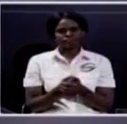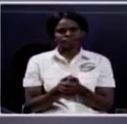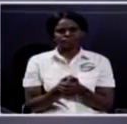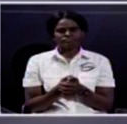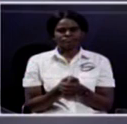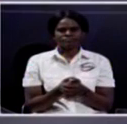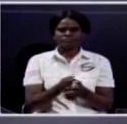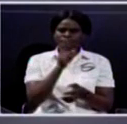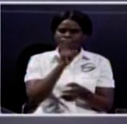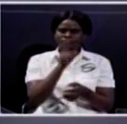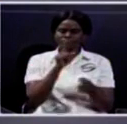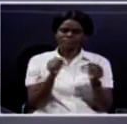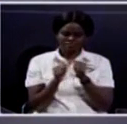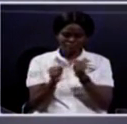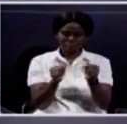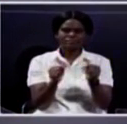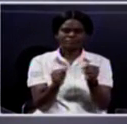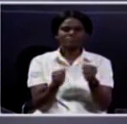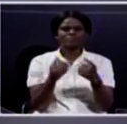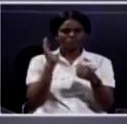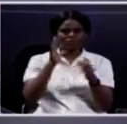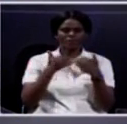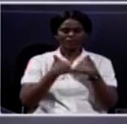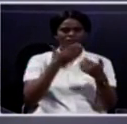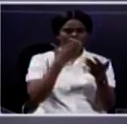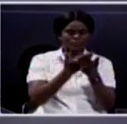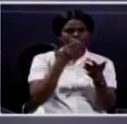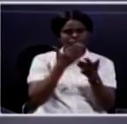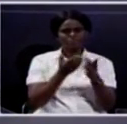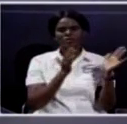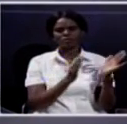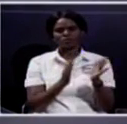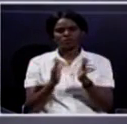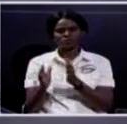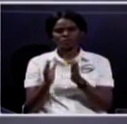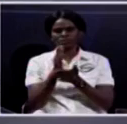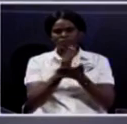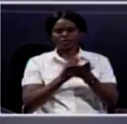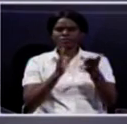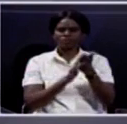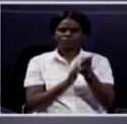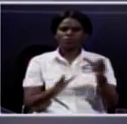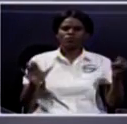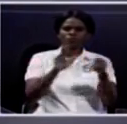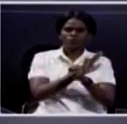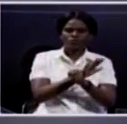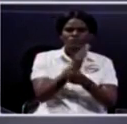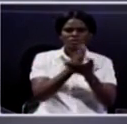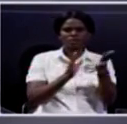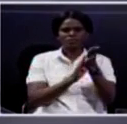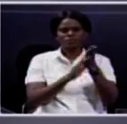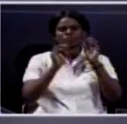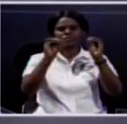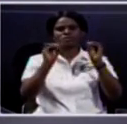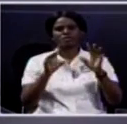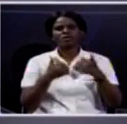the system that there'll be order at the ministry. There seems to be a lot of chaos. Some schools are overloaded, some schools are crying for teachers.